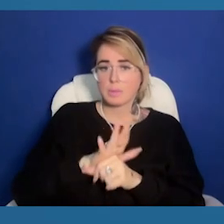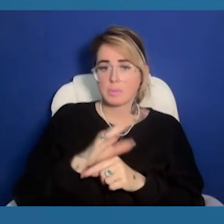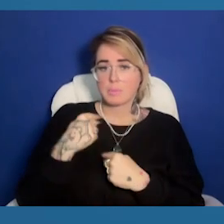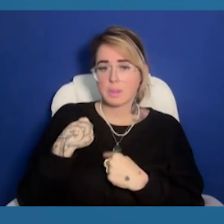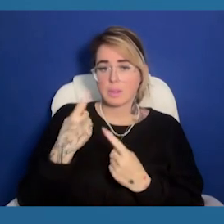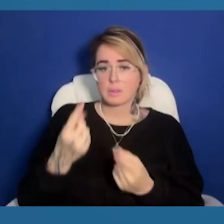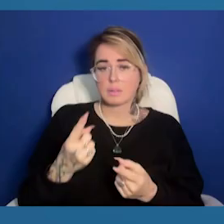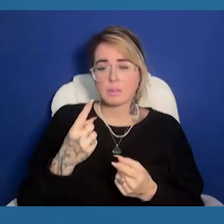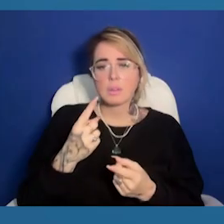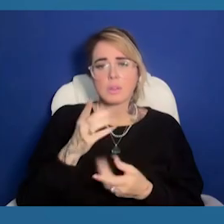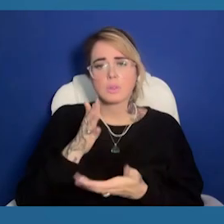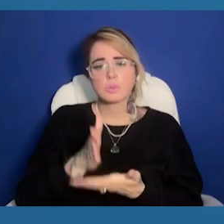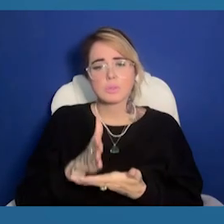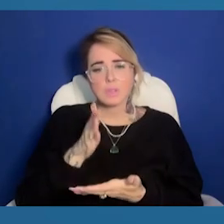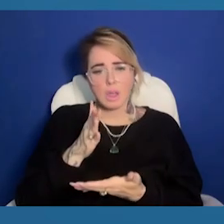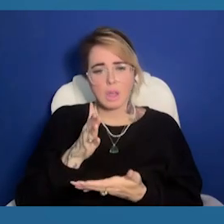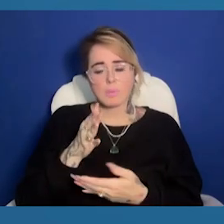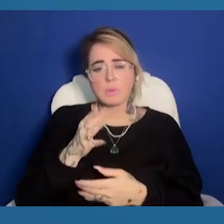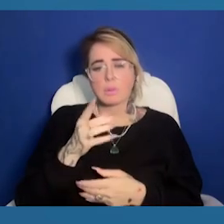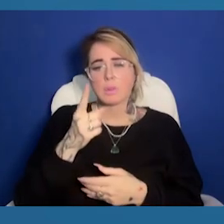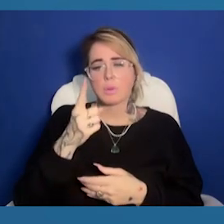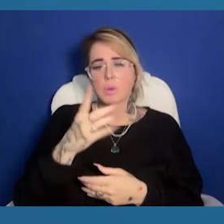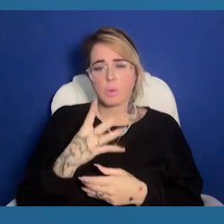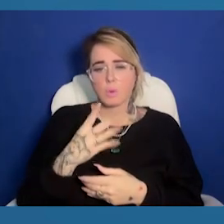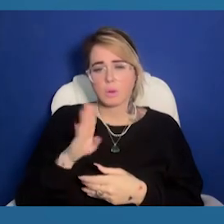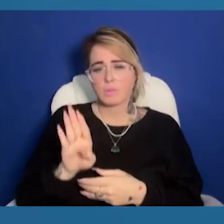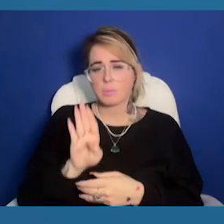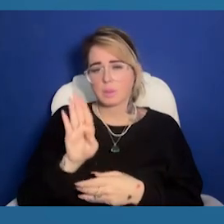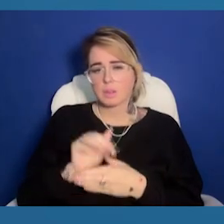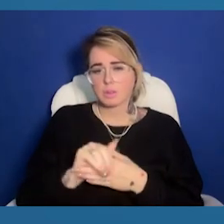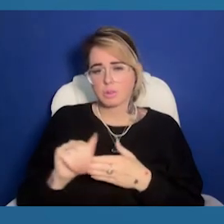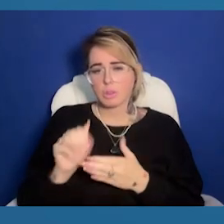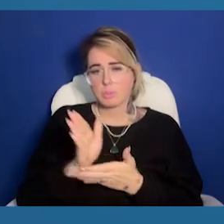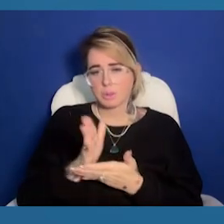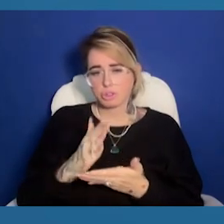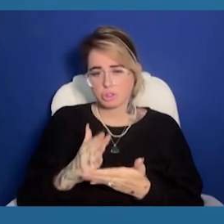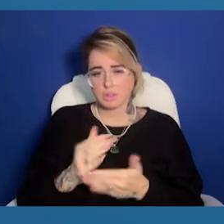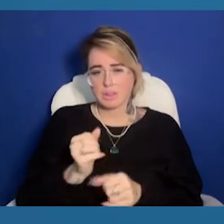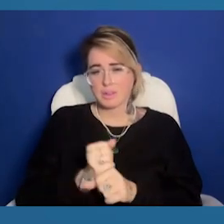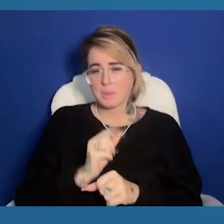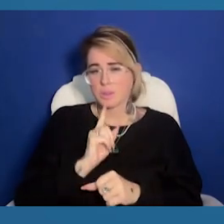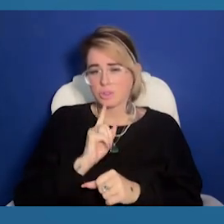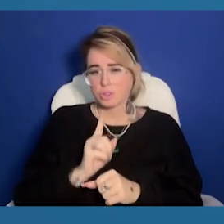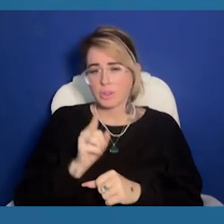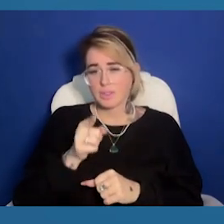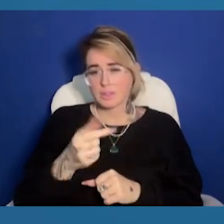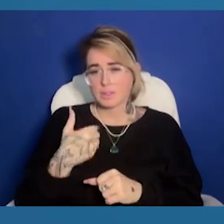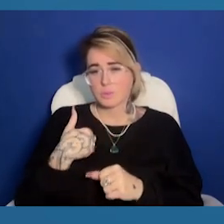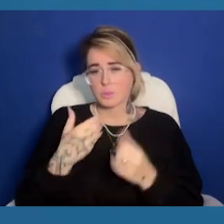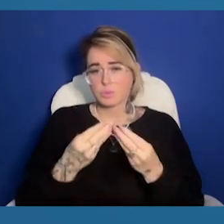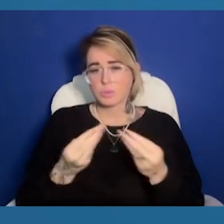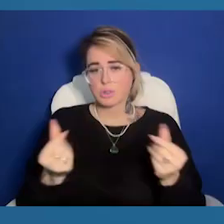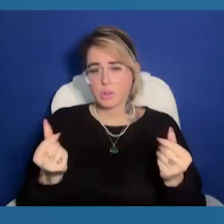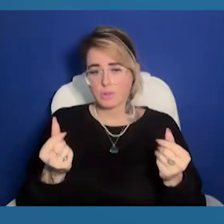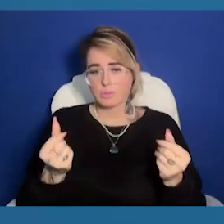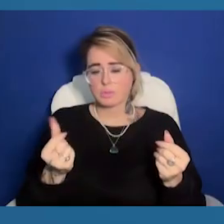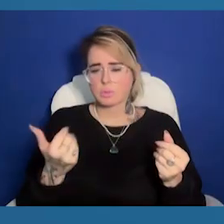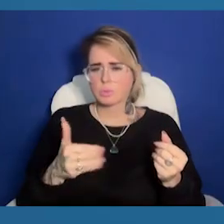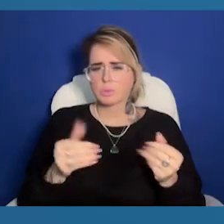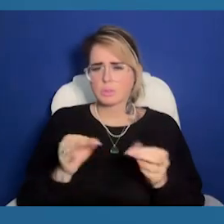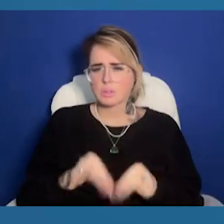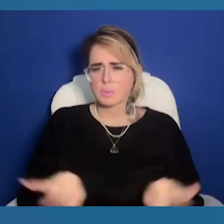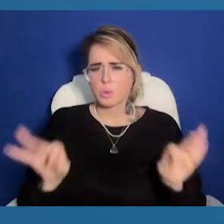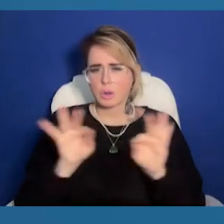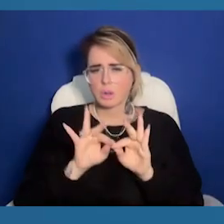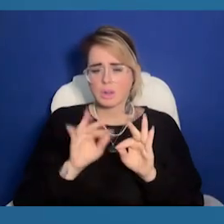to stop a $250 million budget to make sure that this got resolved is so important. And I